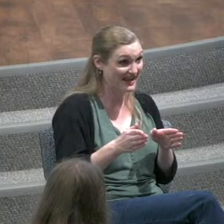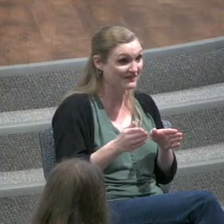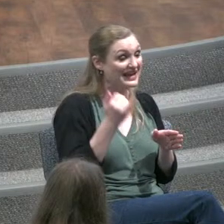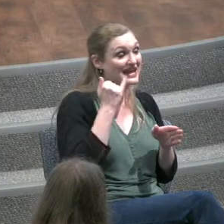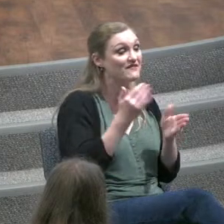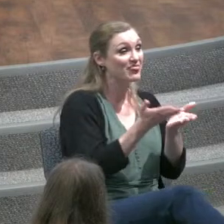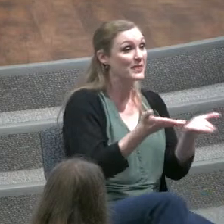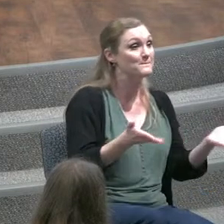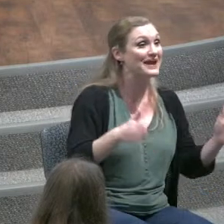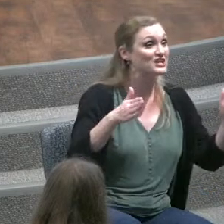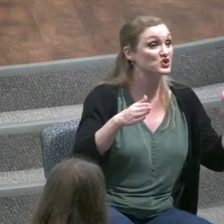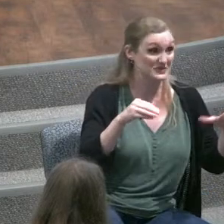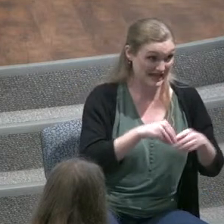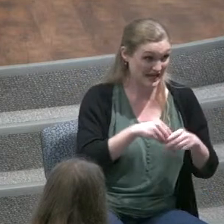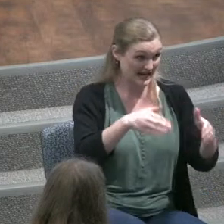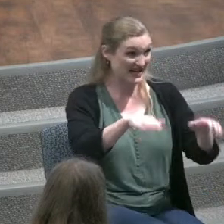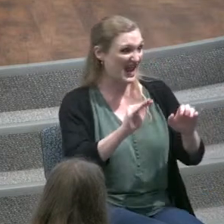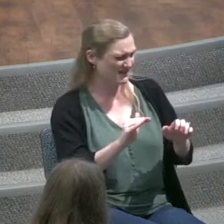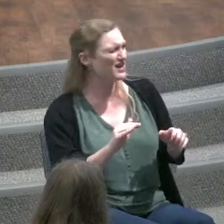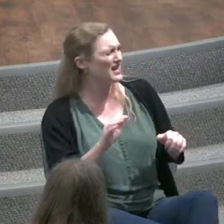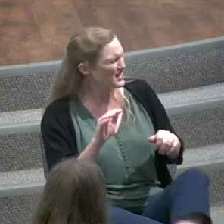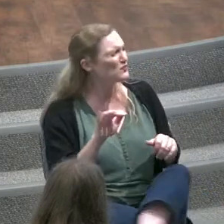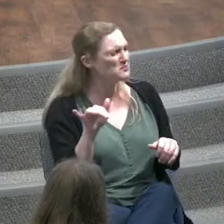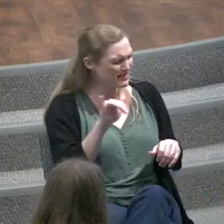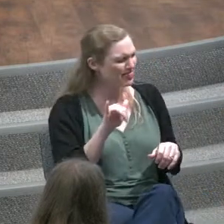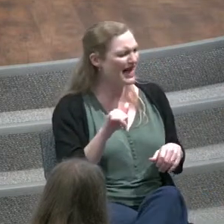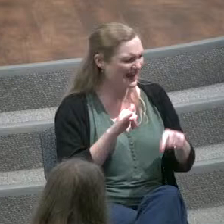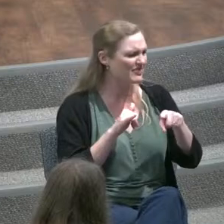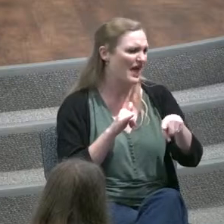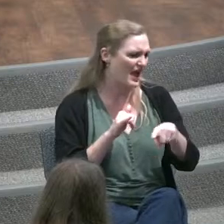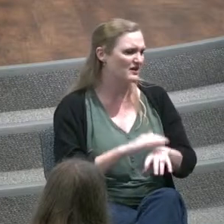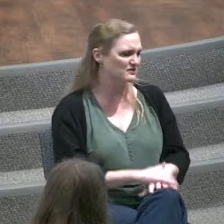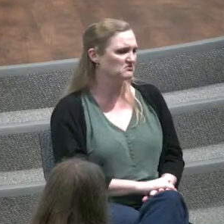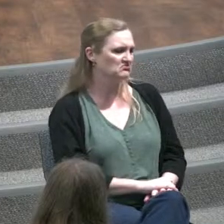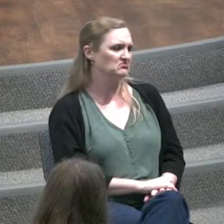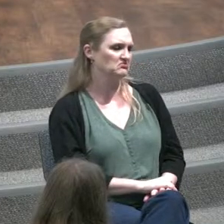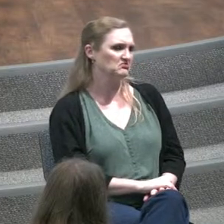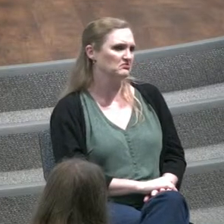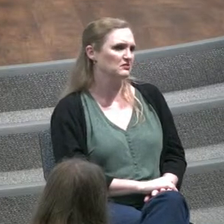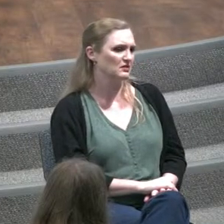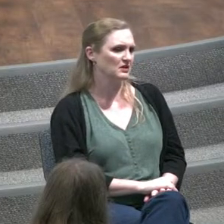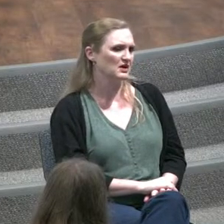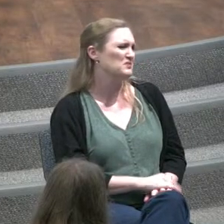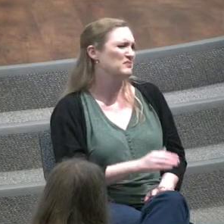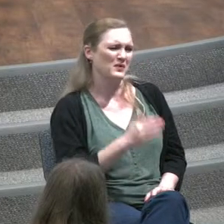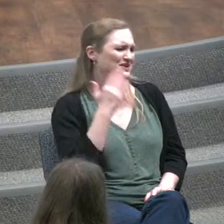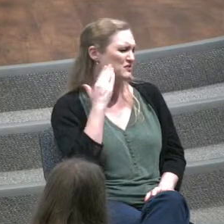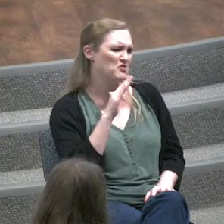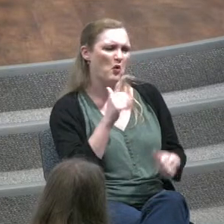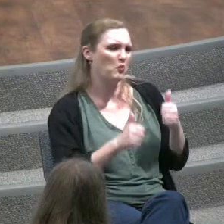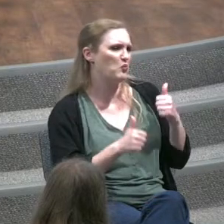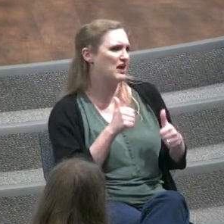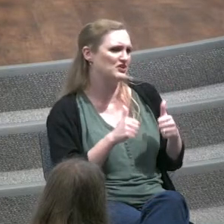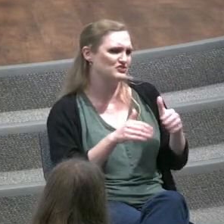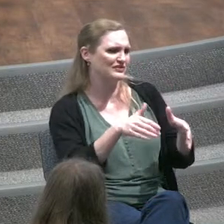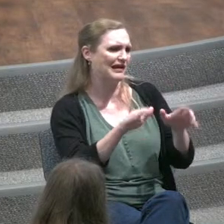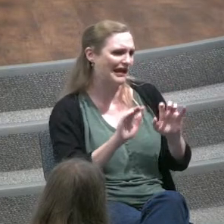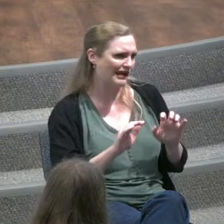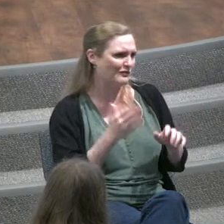if it was in a cave, it would have been a cave like the one that's there in Shepherd's Field. But again,